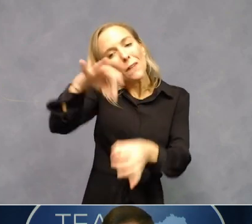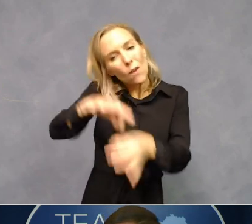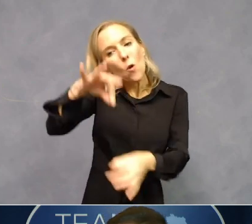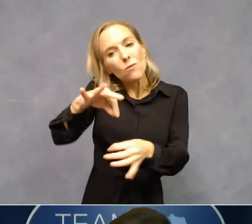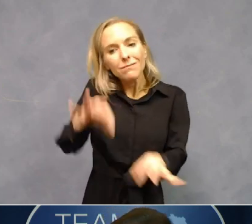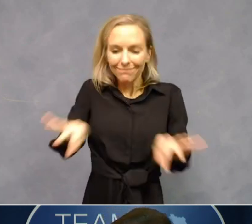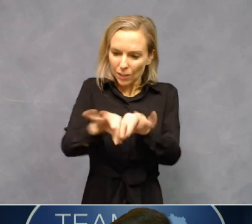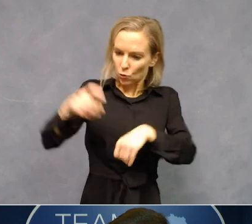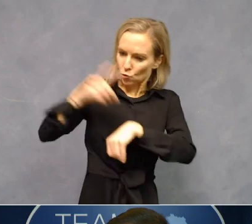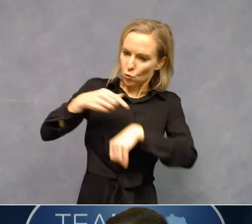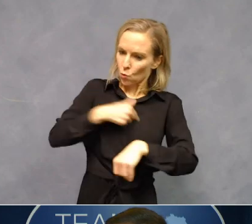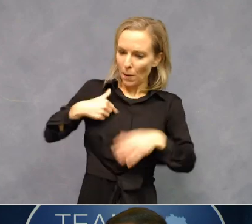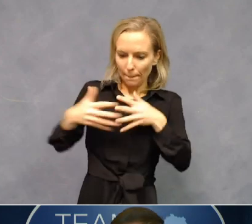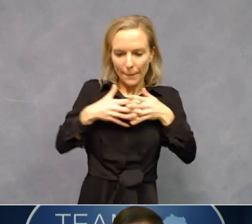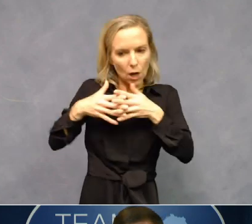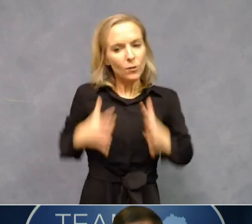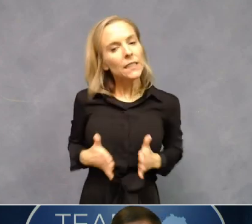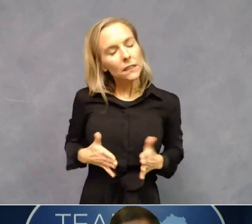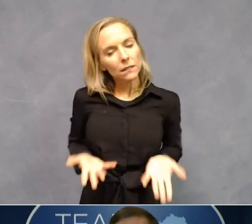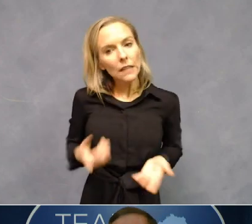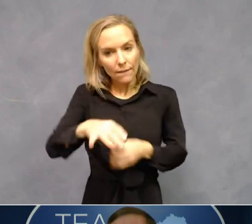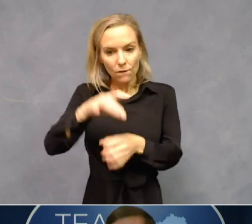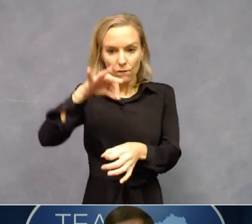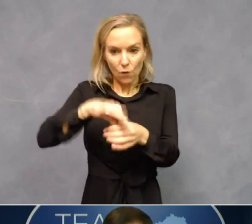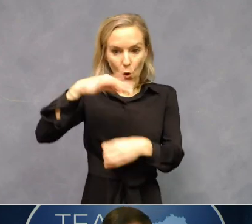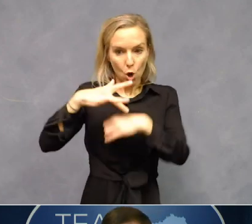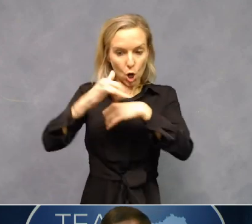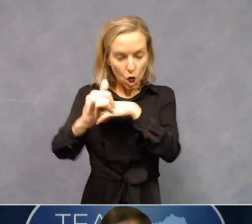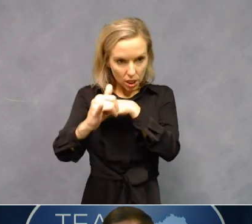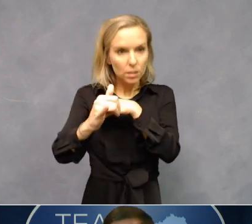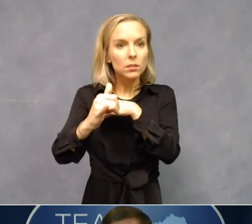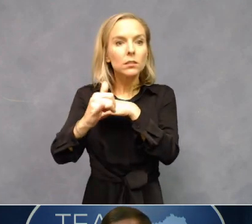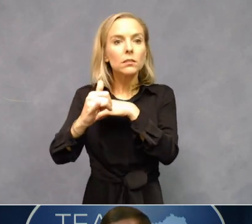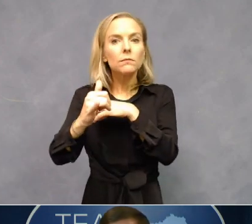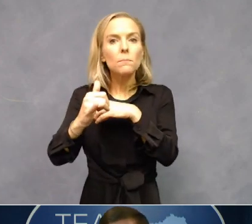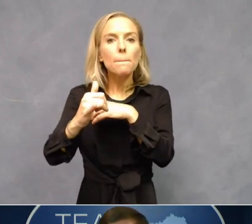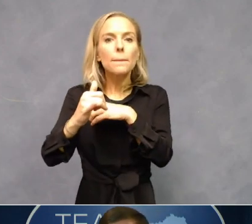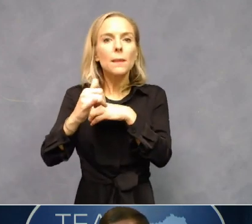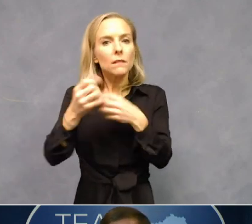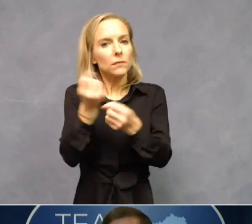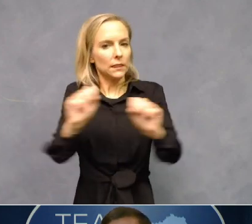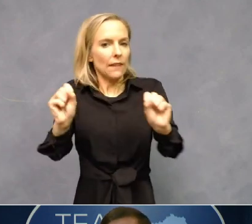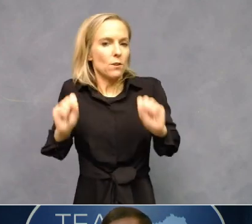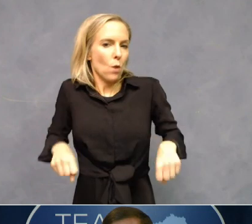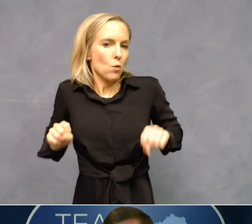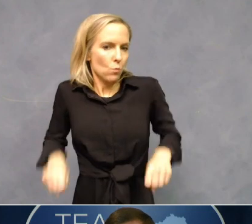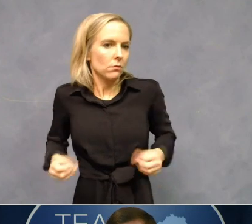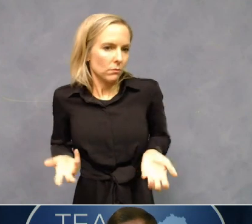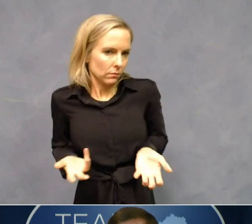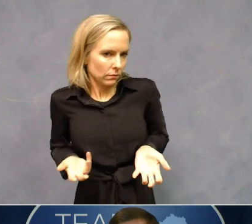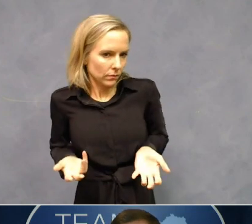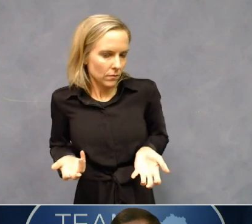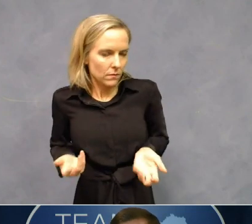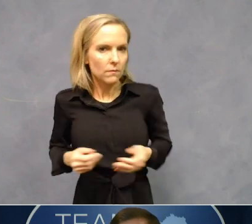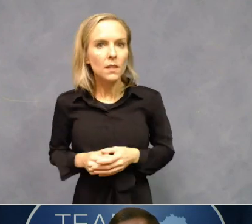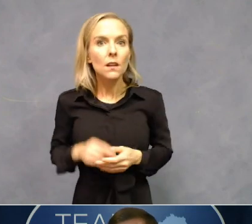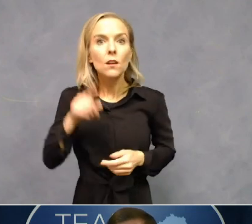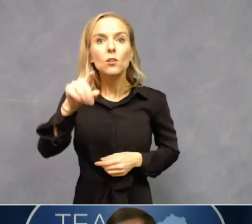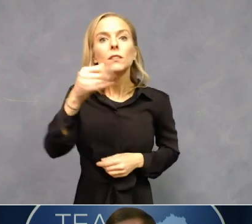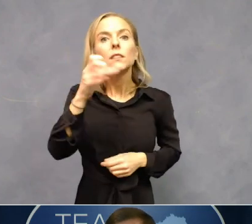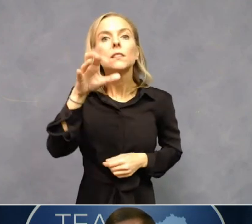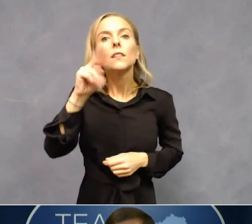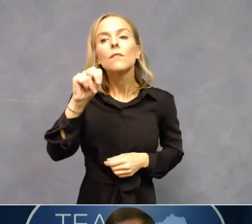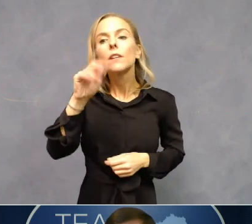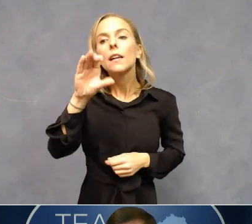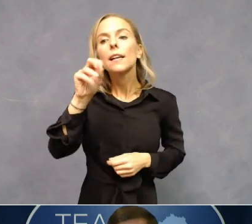as Americans. And if you vote early, then it can be as safe as possible. If you are in Jefferson County and you go to